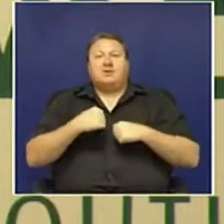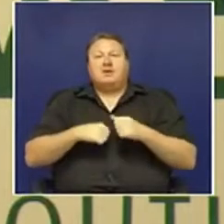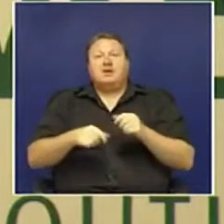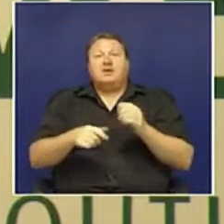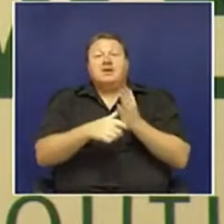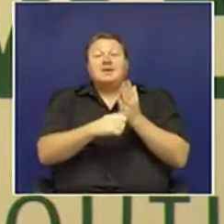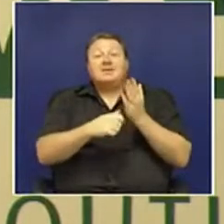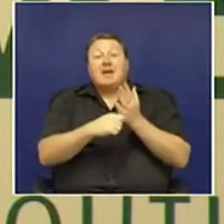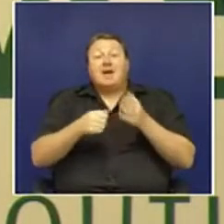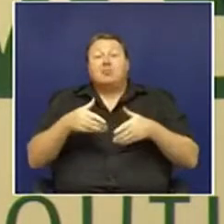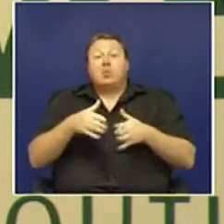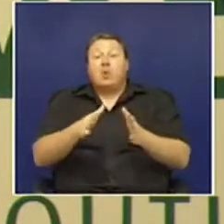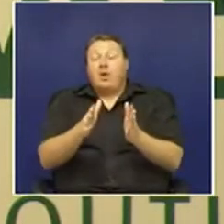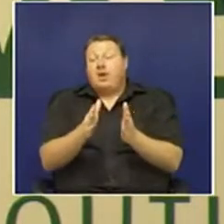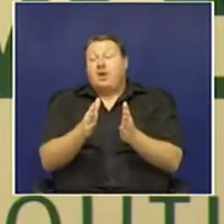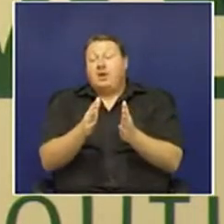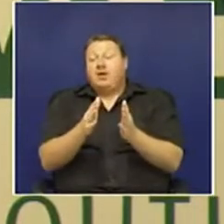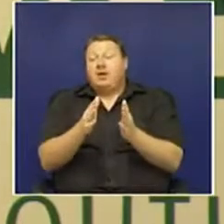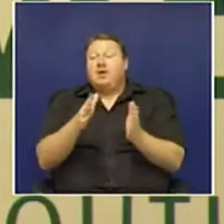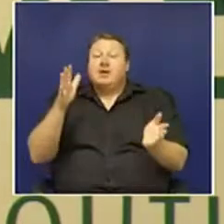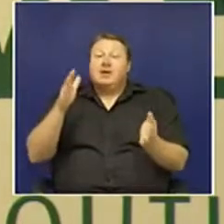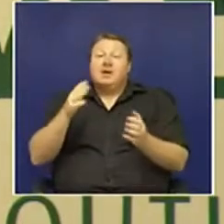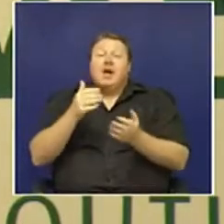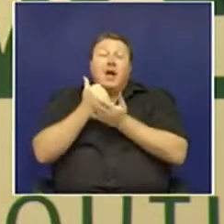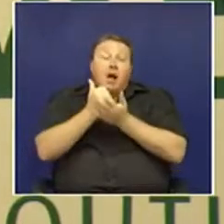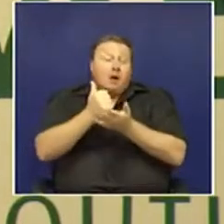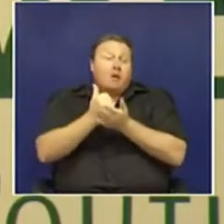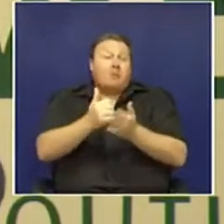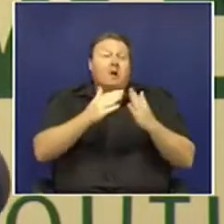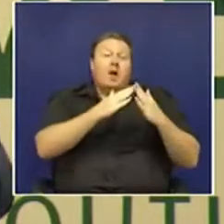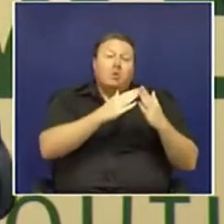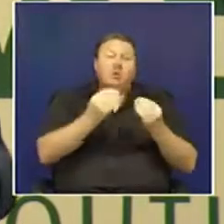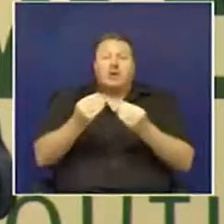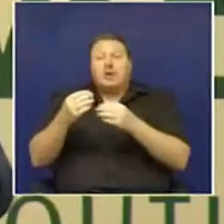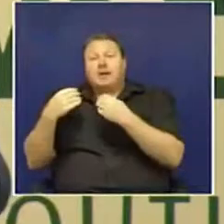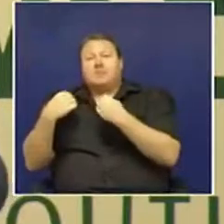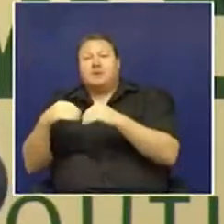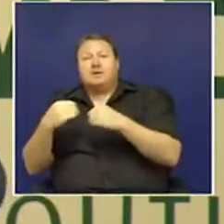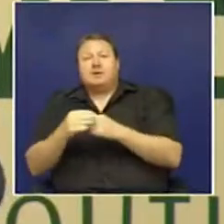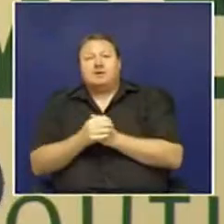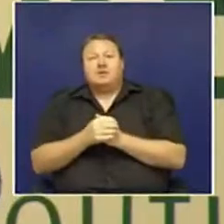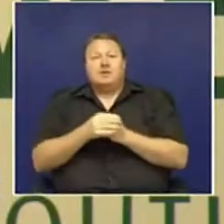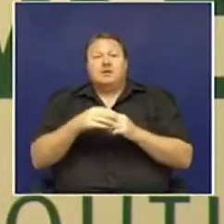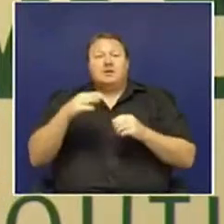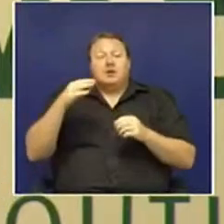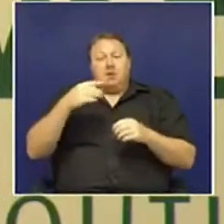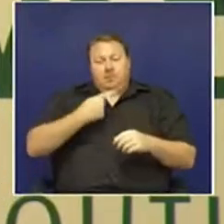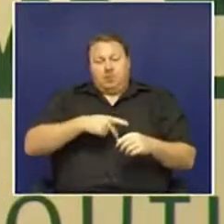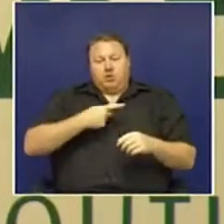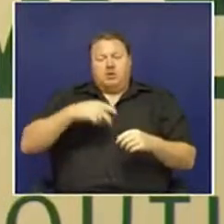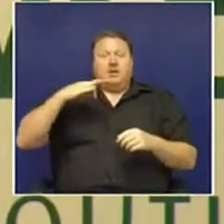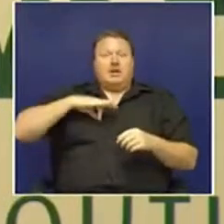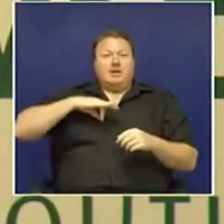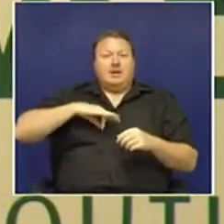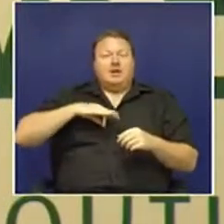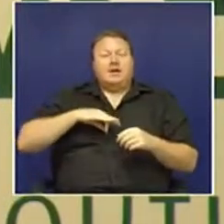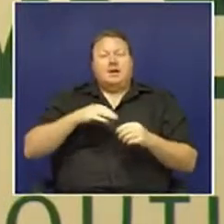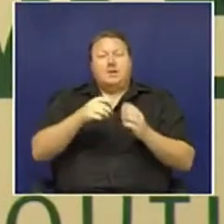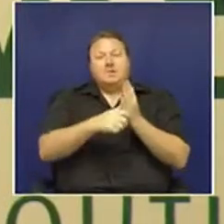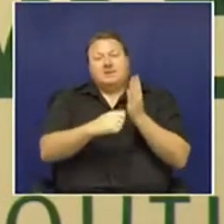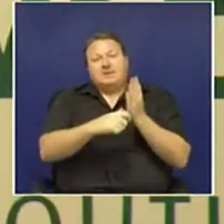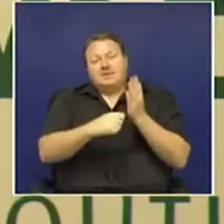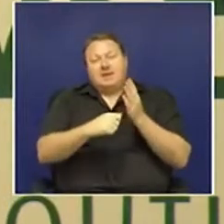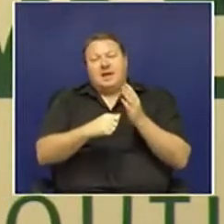ease financial burden on households and businesses by adjusting personal income tax brackets and rebates fully